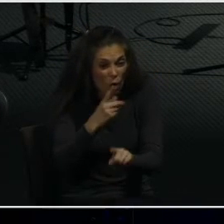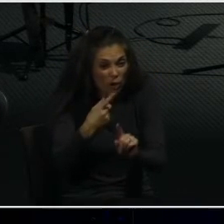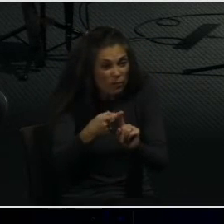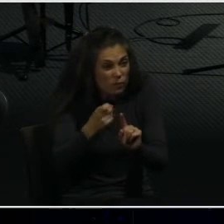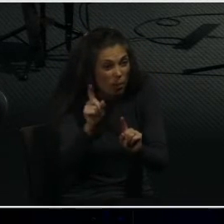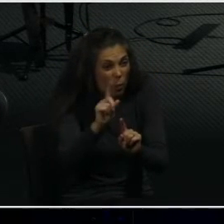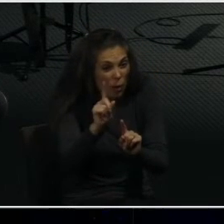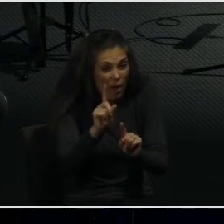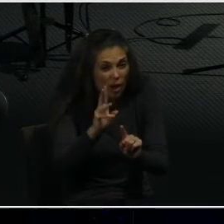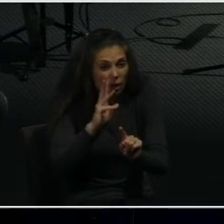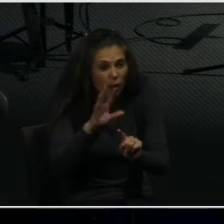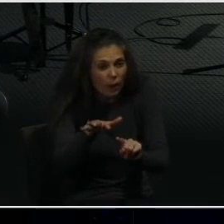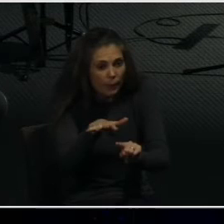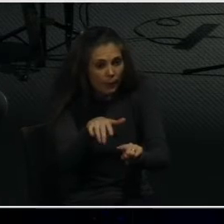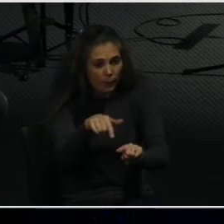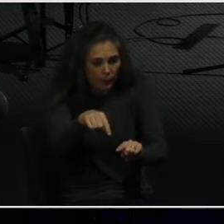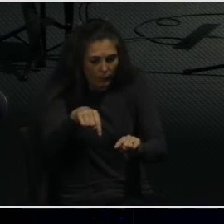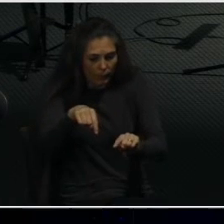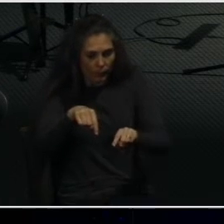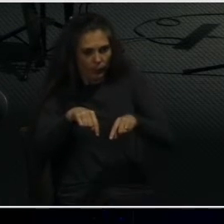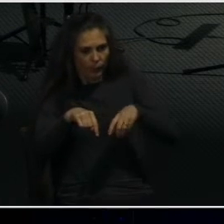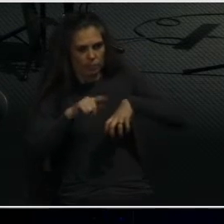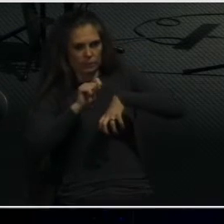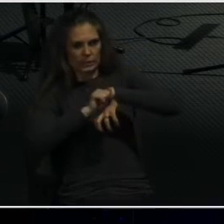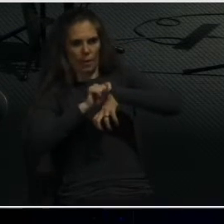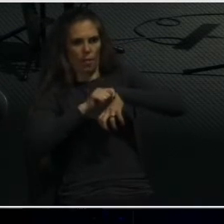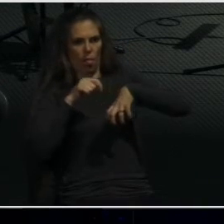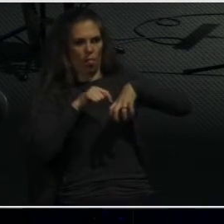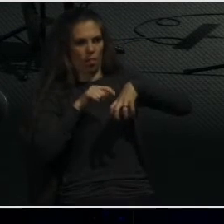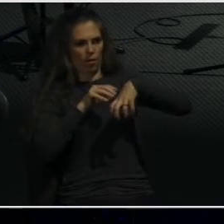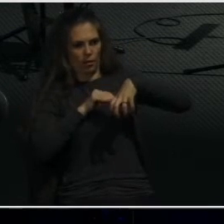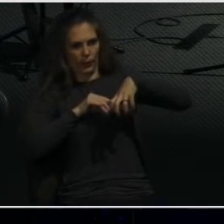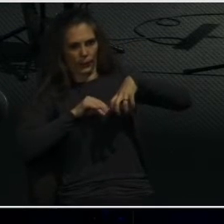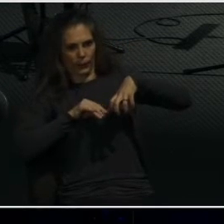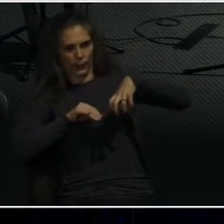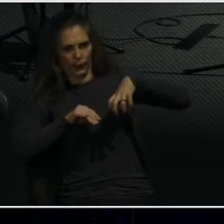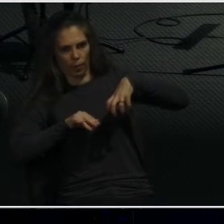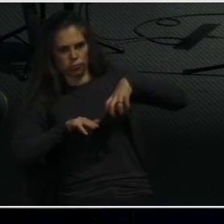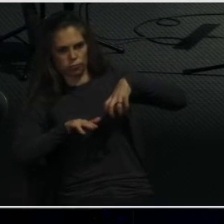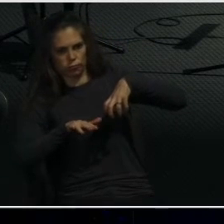will be for food and their leaves for healing.